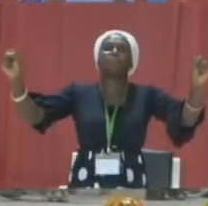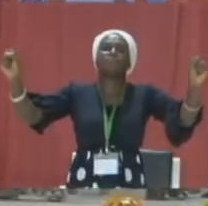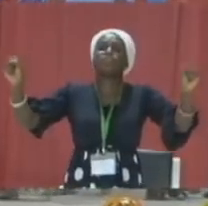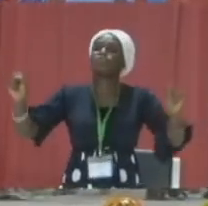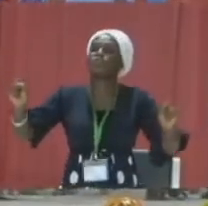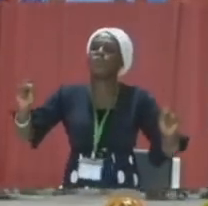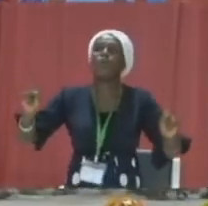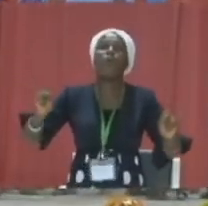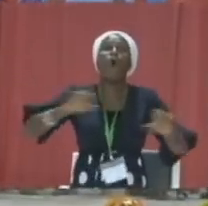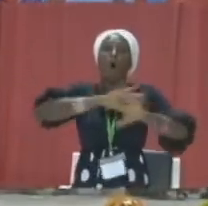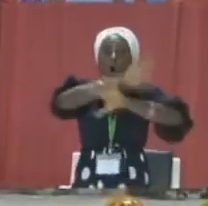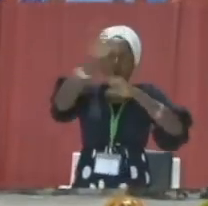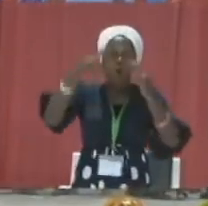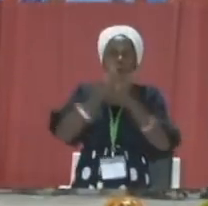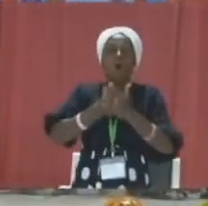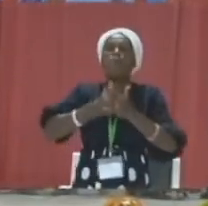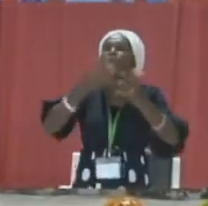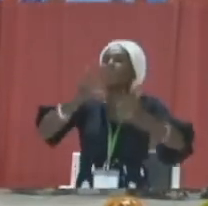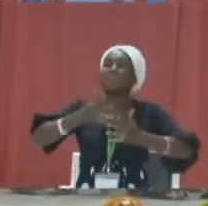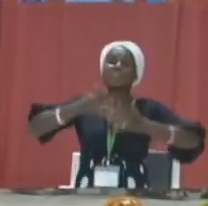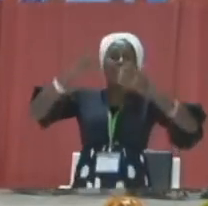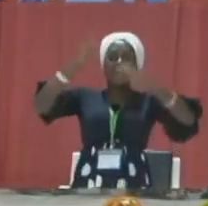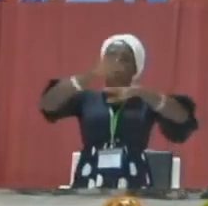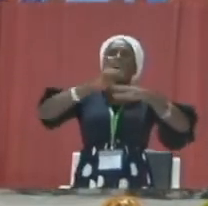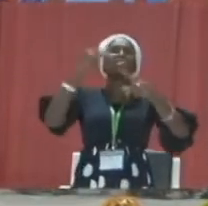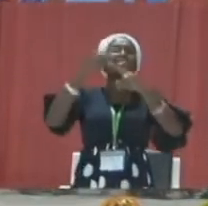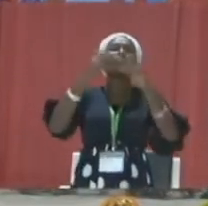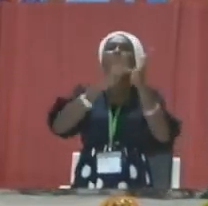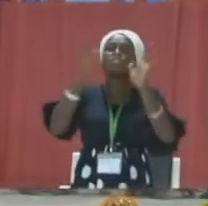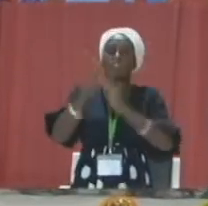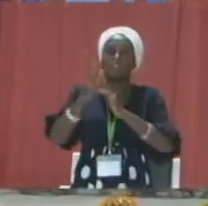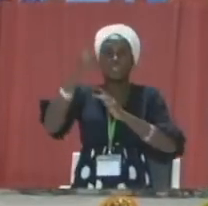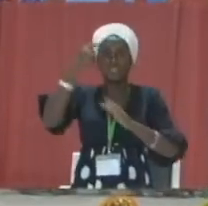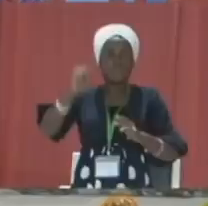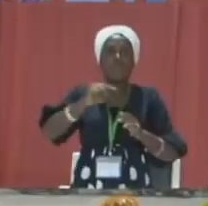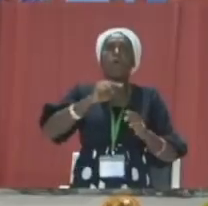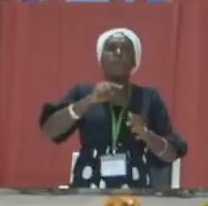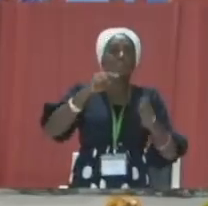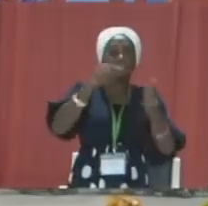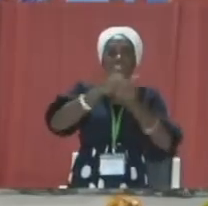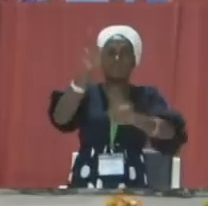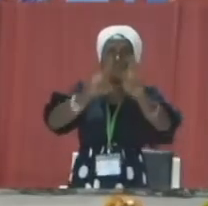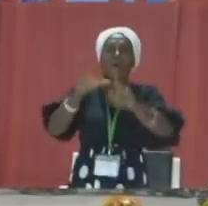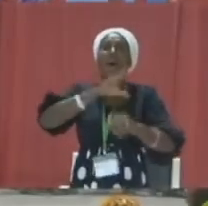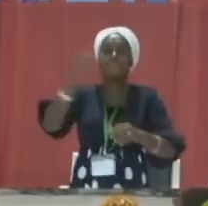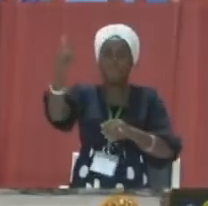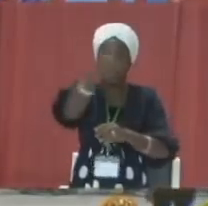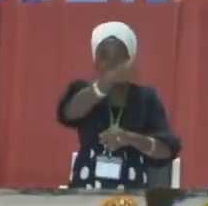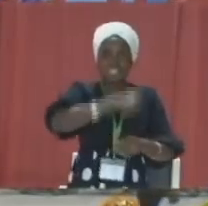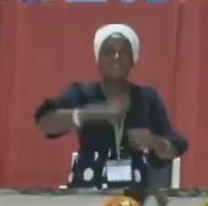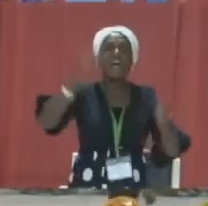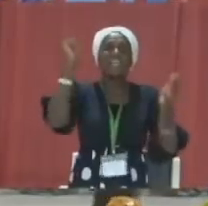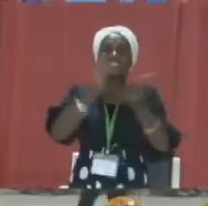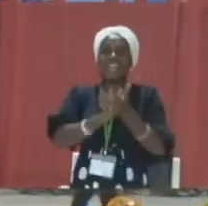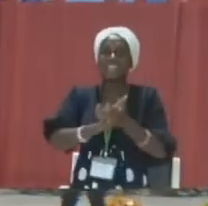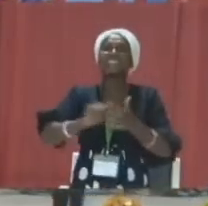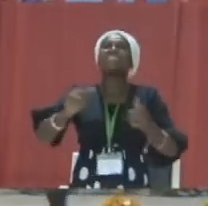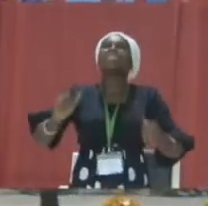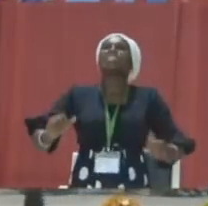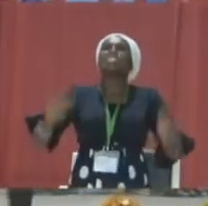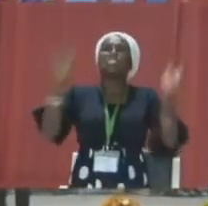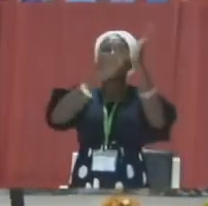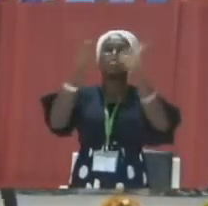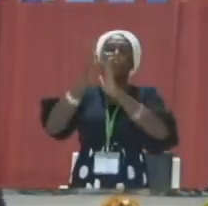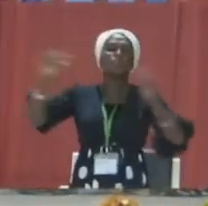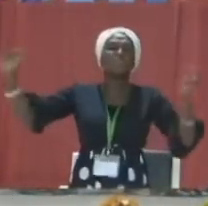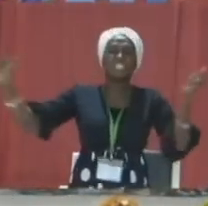yourself, that the saving power of Jesus will destroy every yoke of sin in your